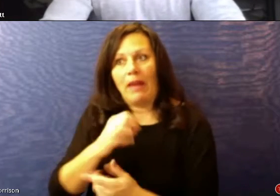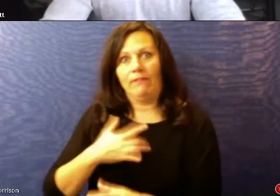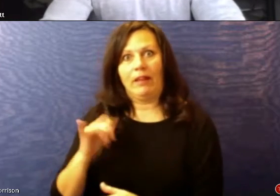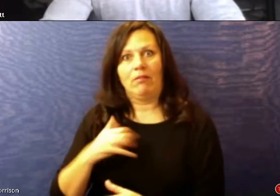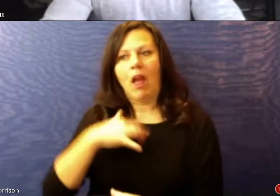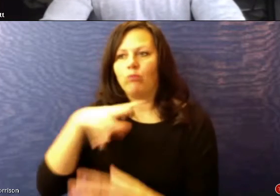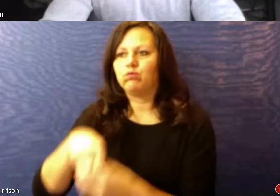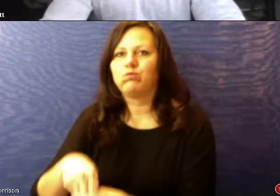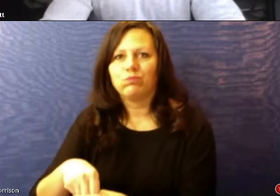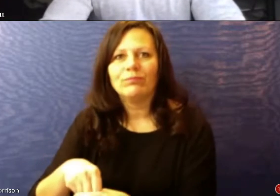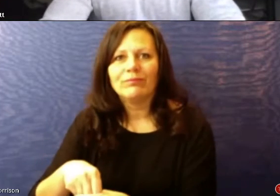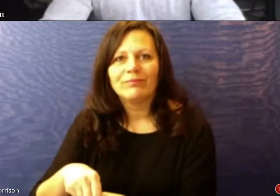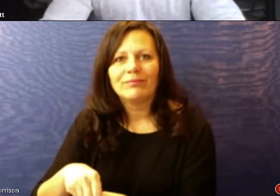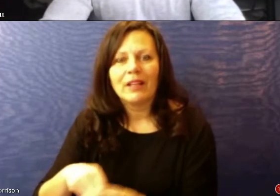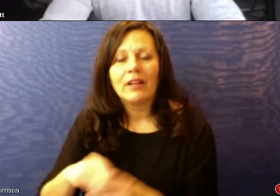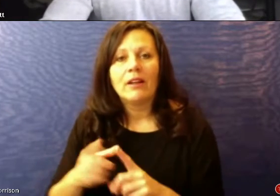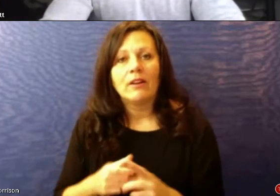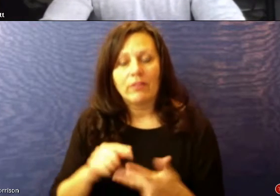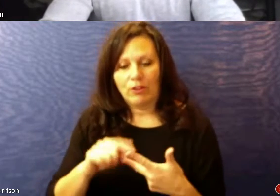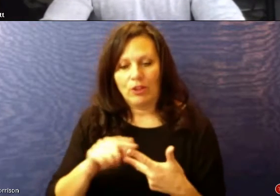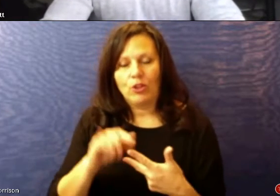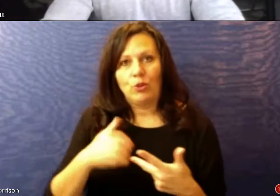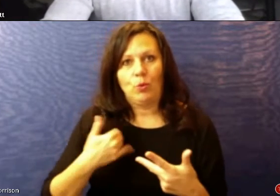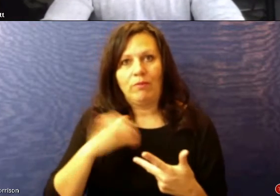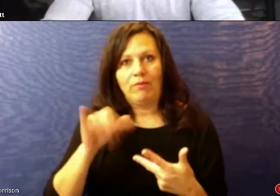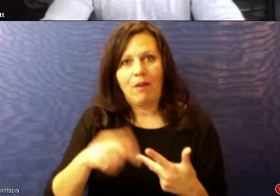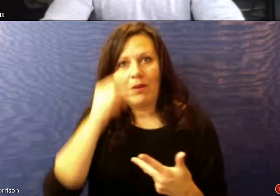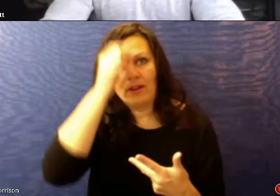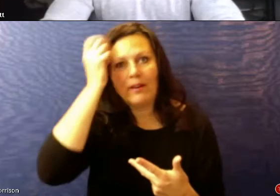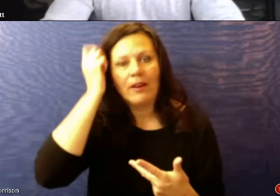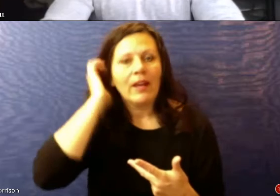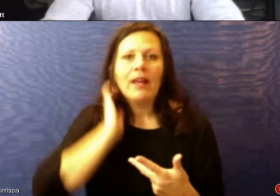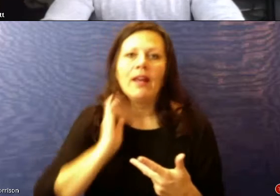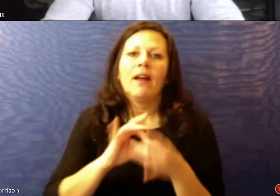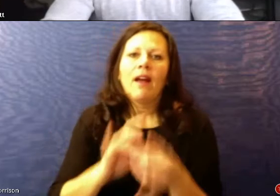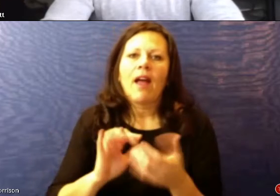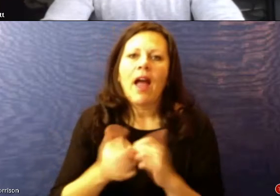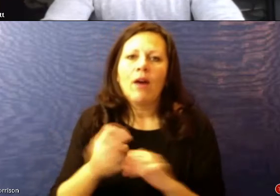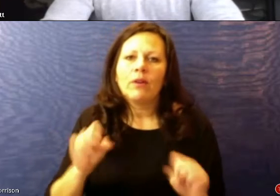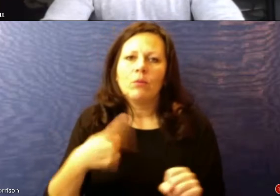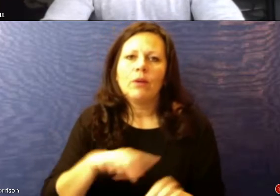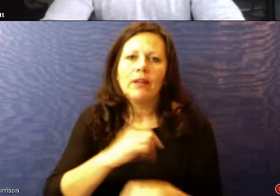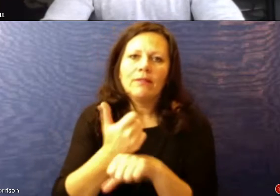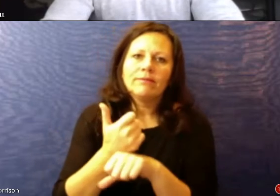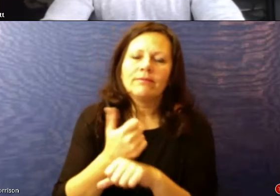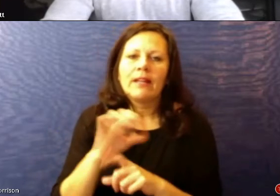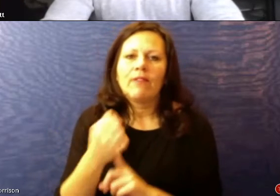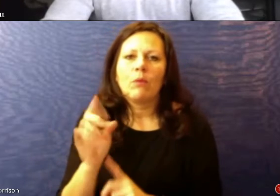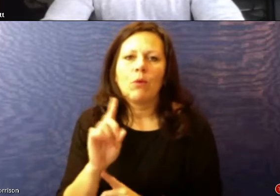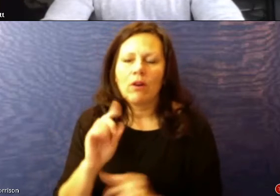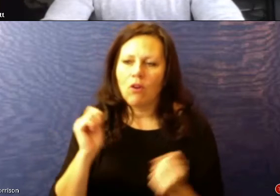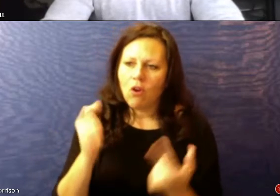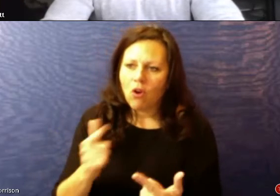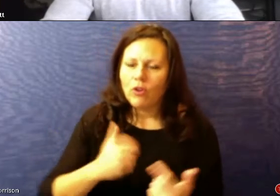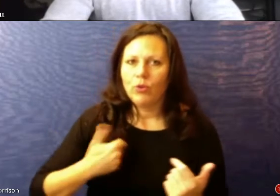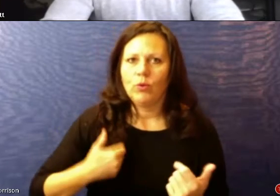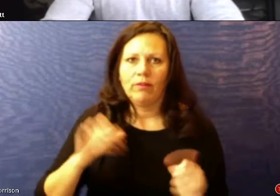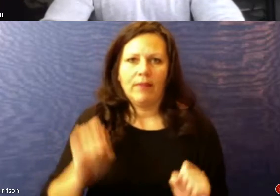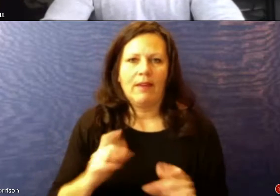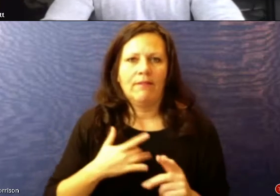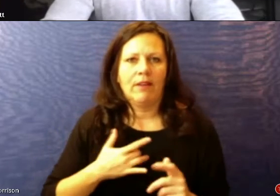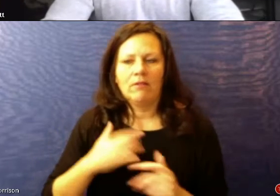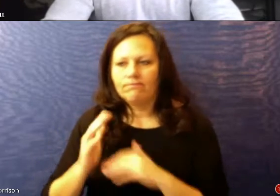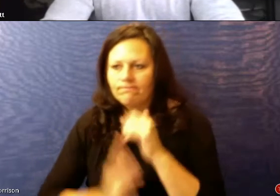You know, from the youth one, you know, it's all about how can create an environment where all youth can feel comfortable, feel